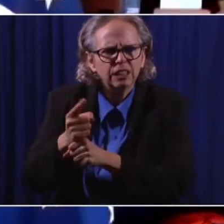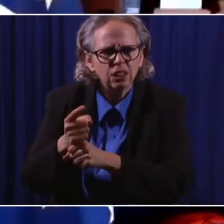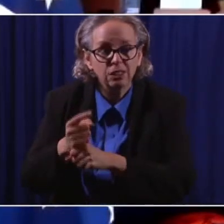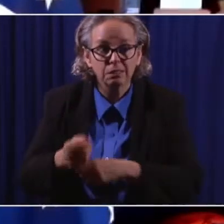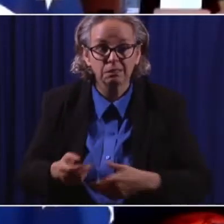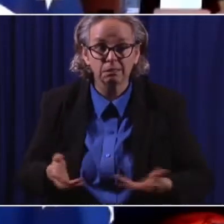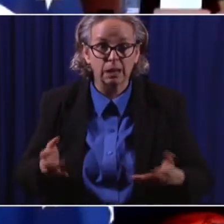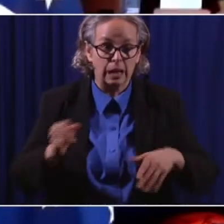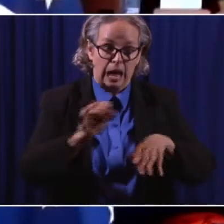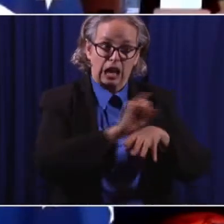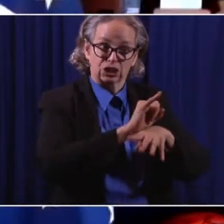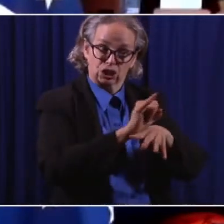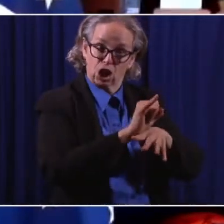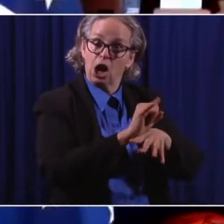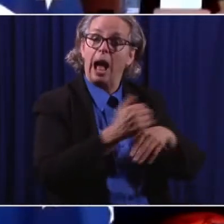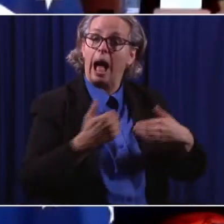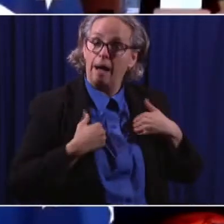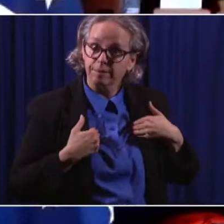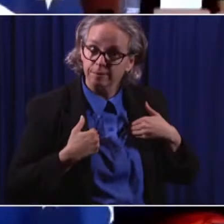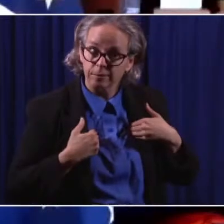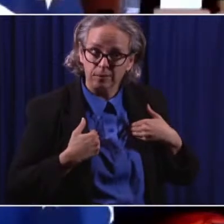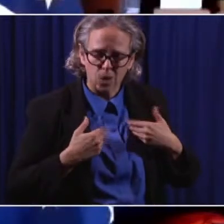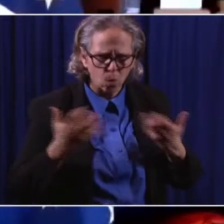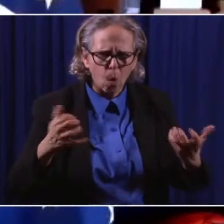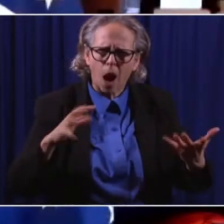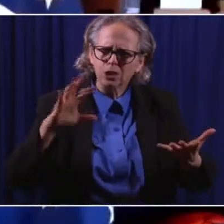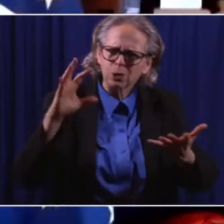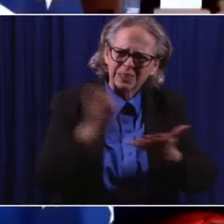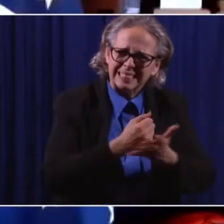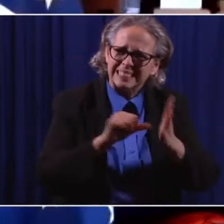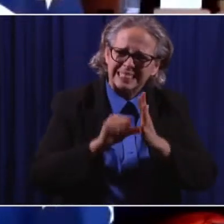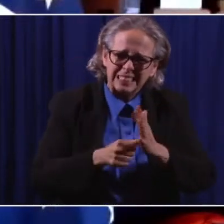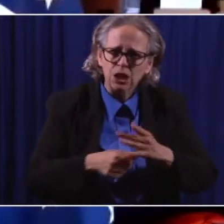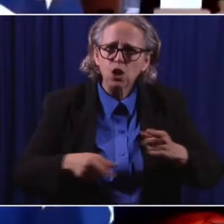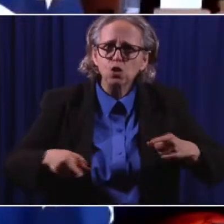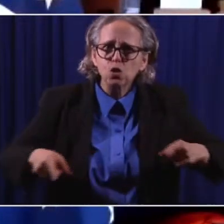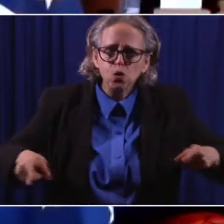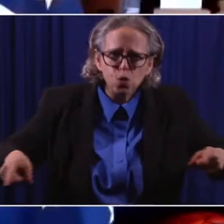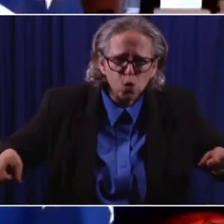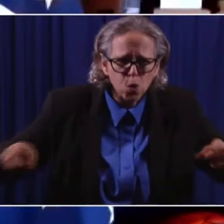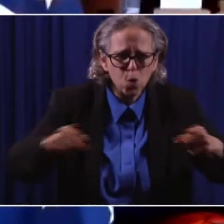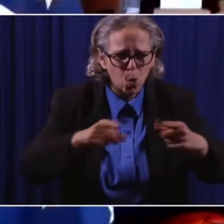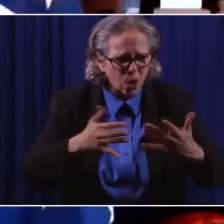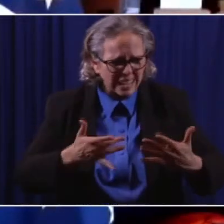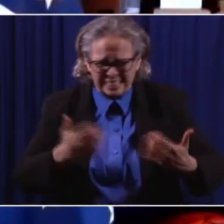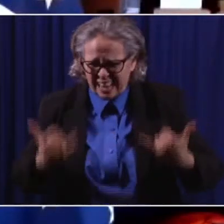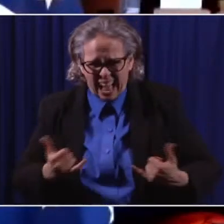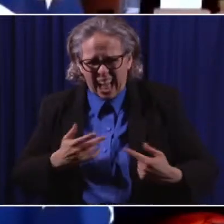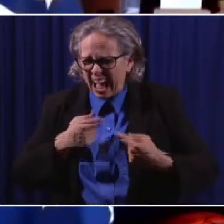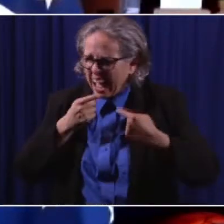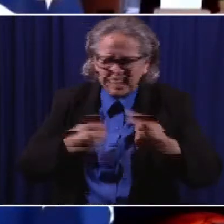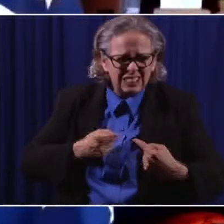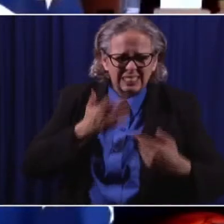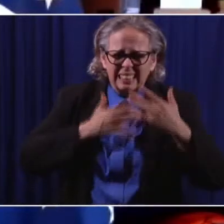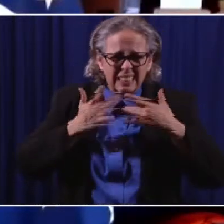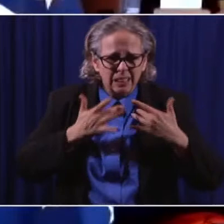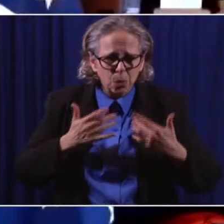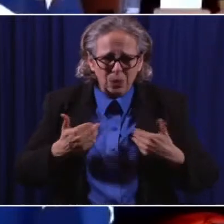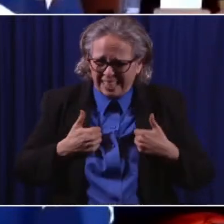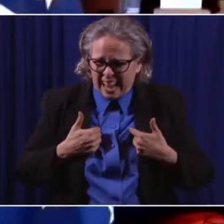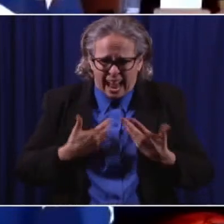struggling out there, and there are resources to help you. There are opportunities out